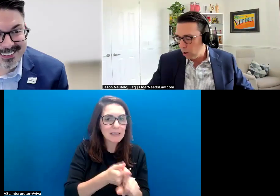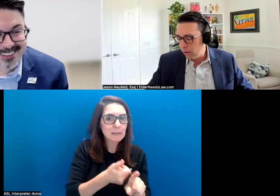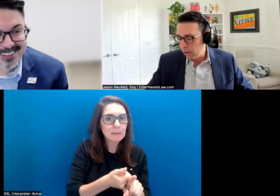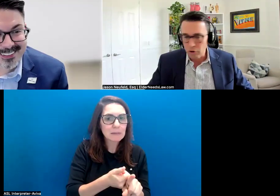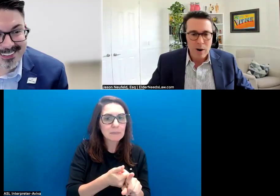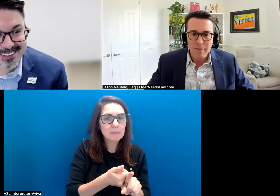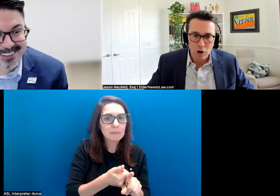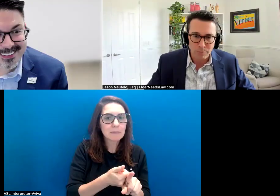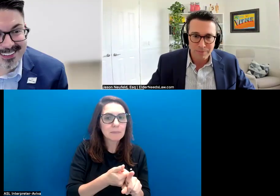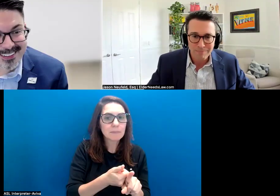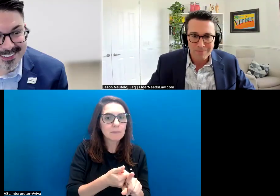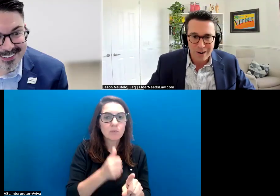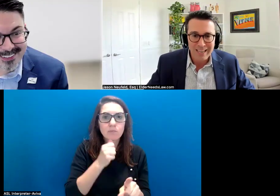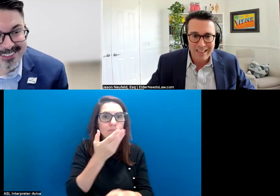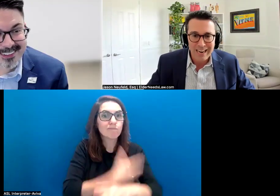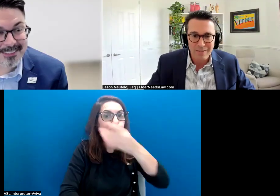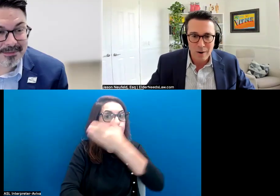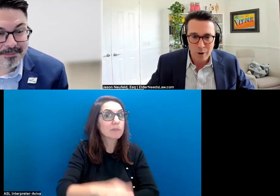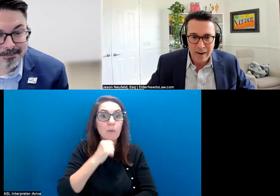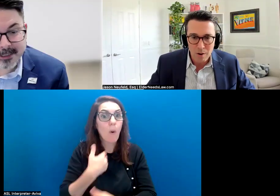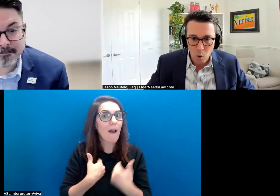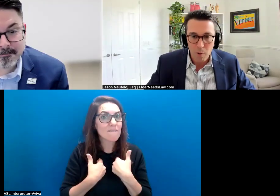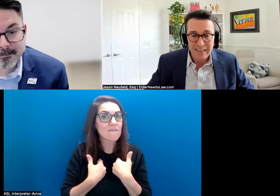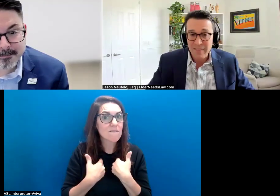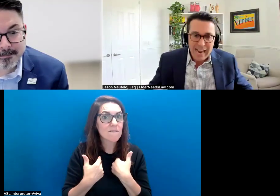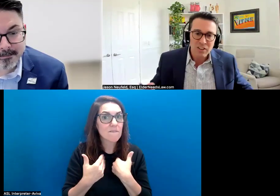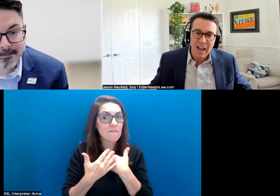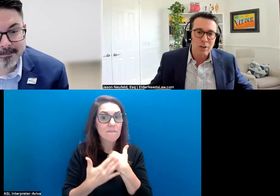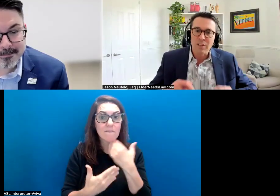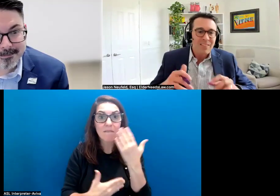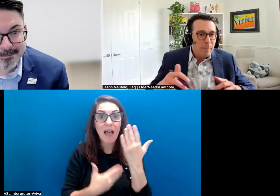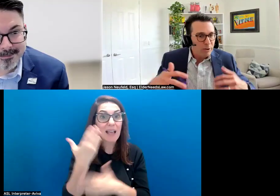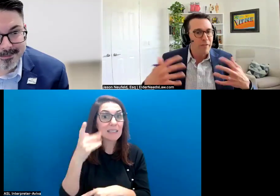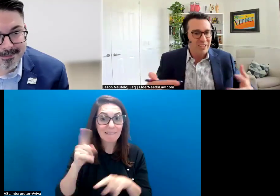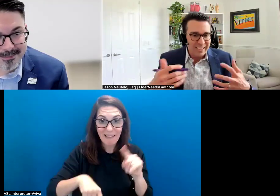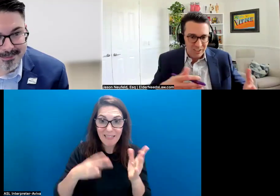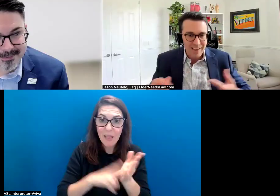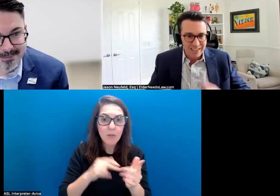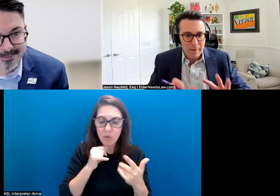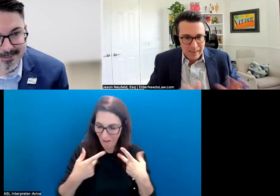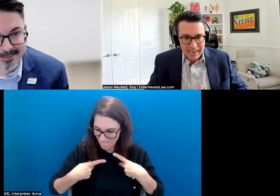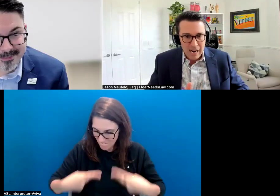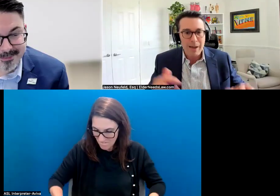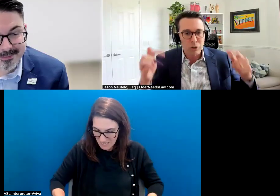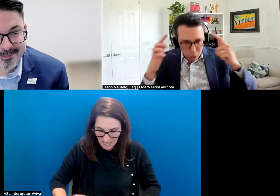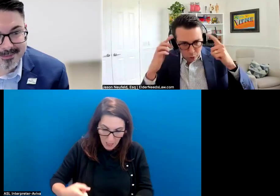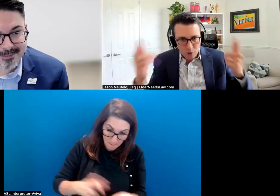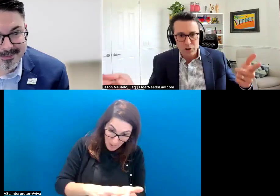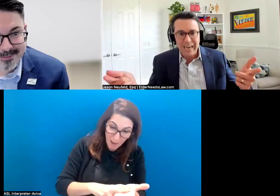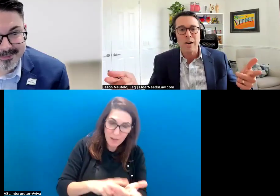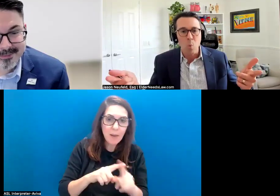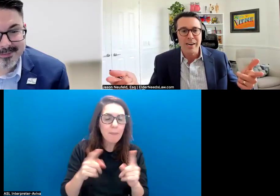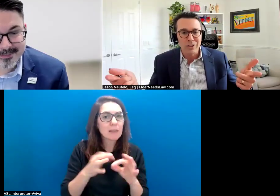who don't have arms. Right? They Yeah. they were in a Yeah. horrible accident and they can't sign. So it's not the ability to physically sign the document that I care about. Is do